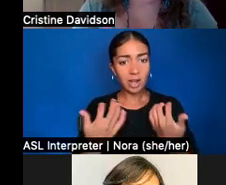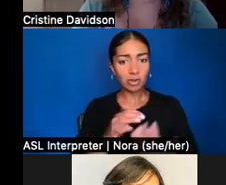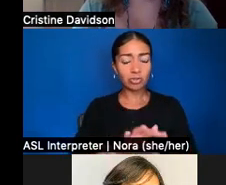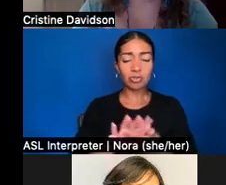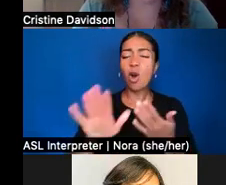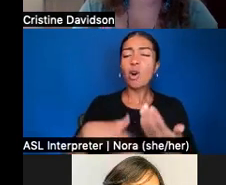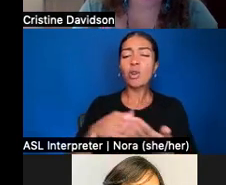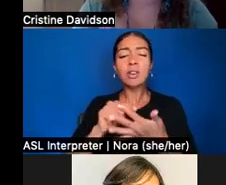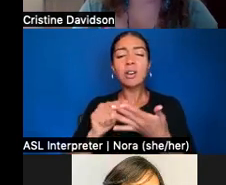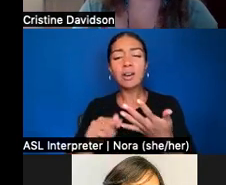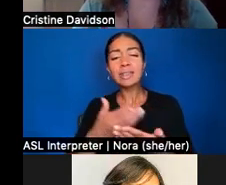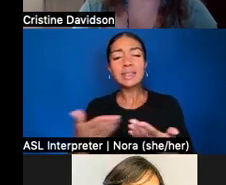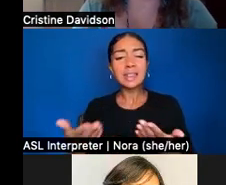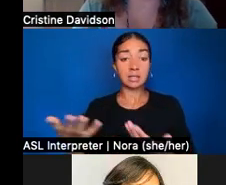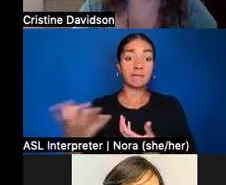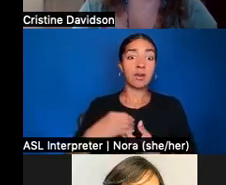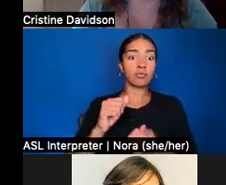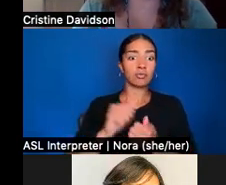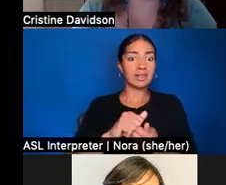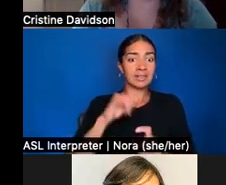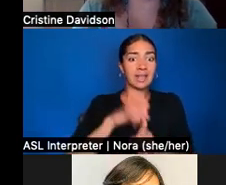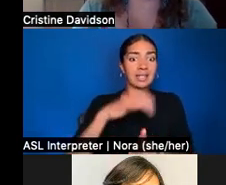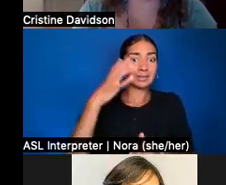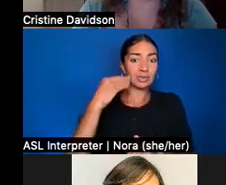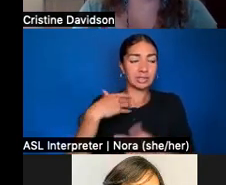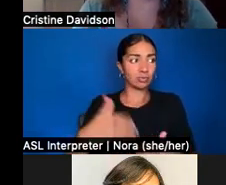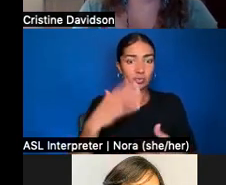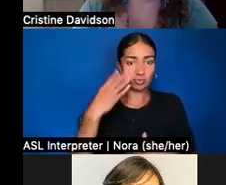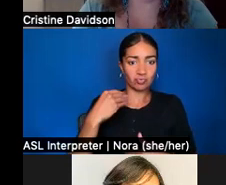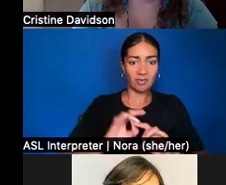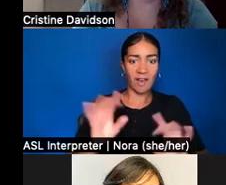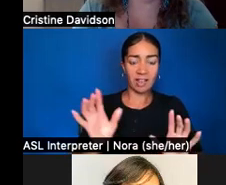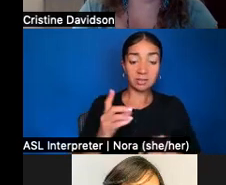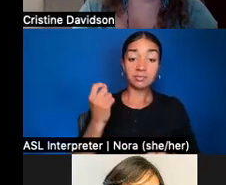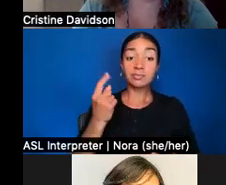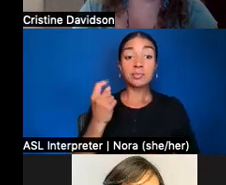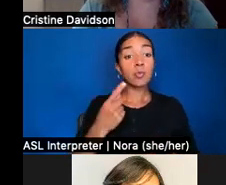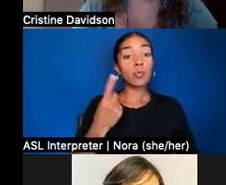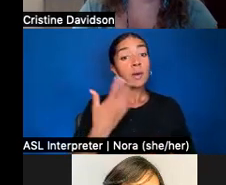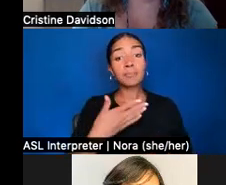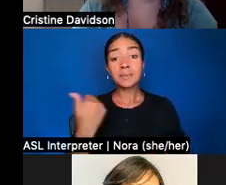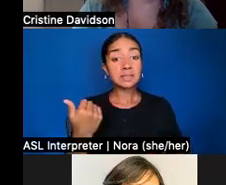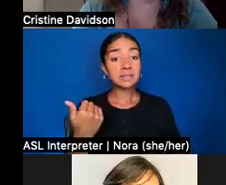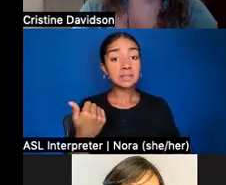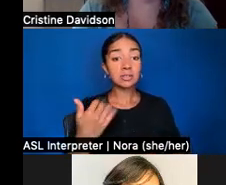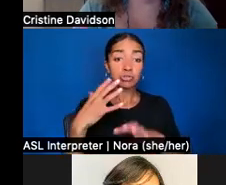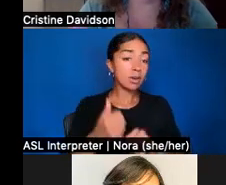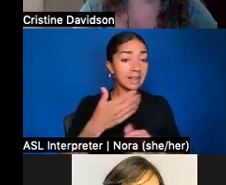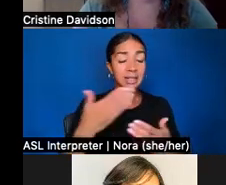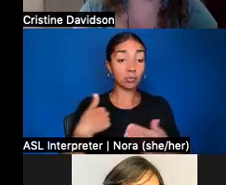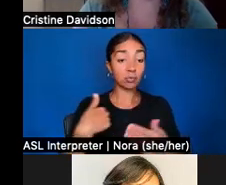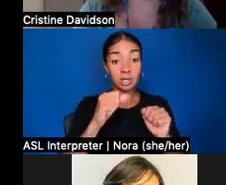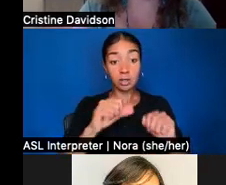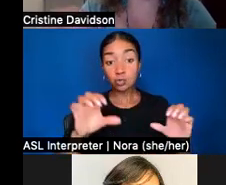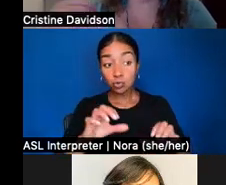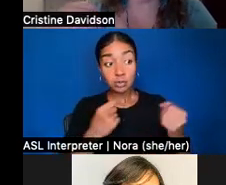strongest things that we can do is help them to understand that they're not alone, that there is a community of people that will be